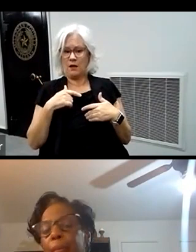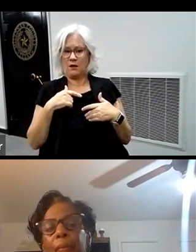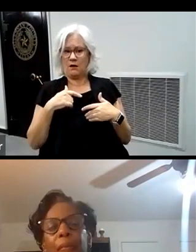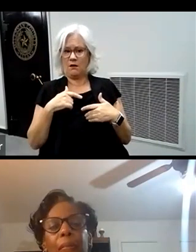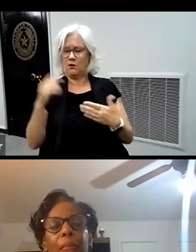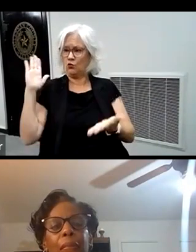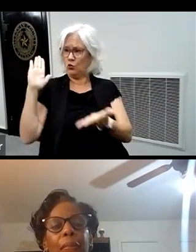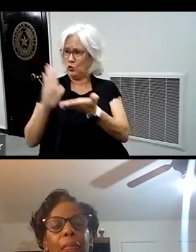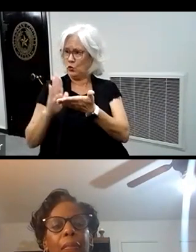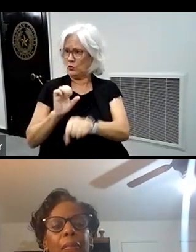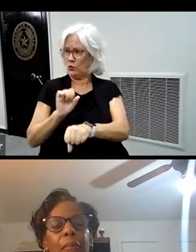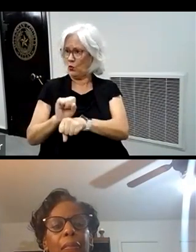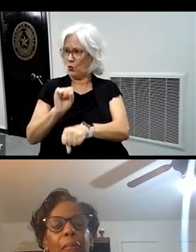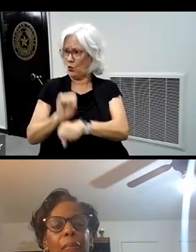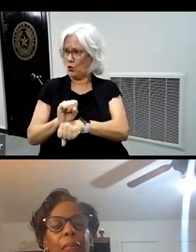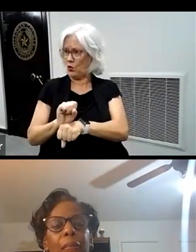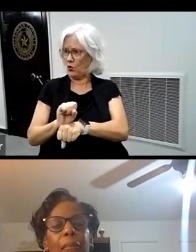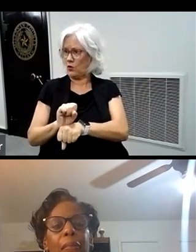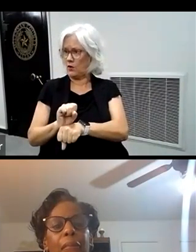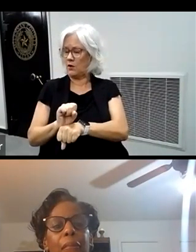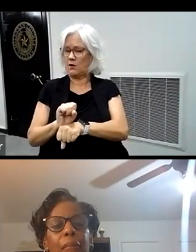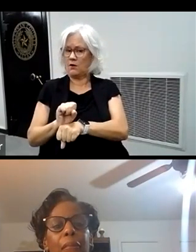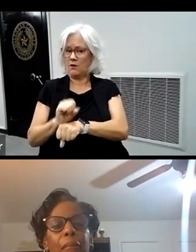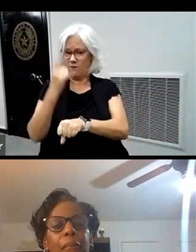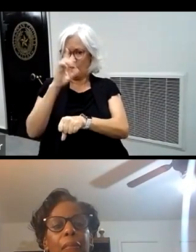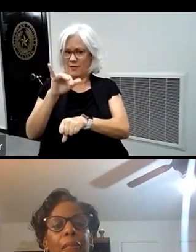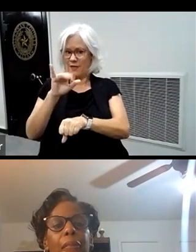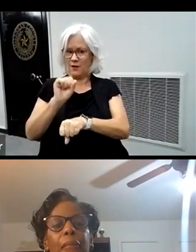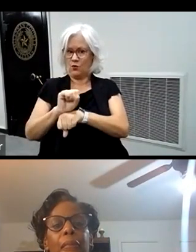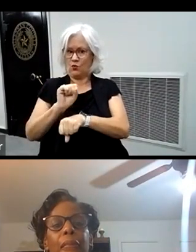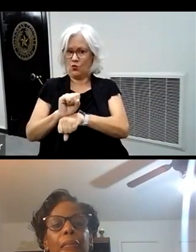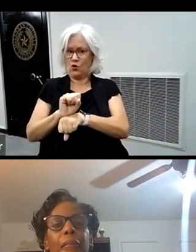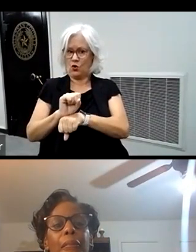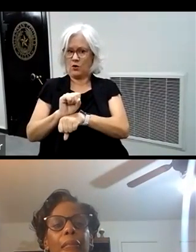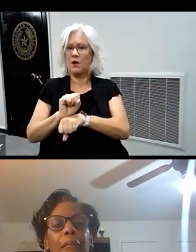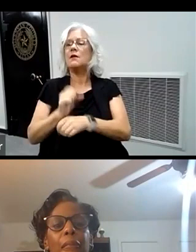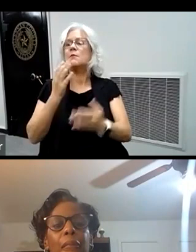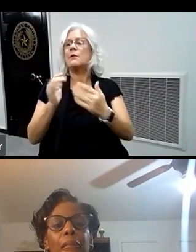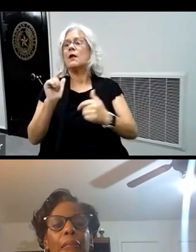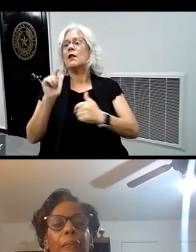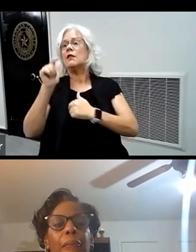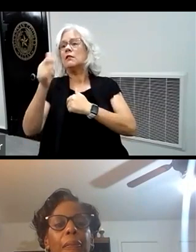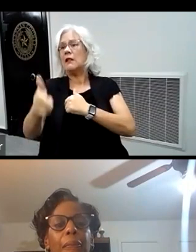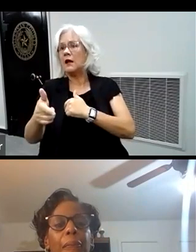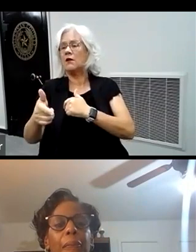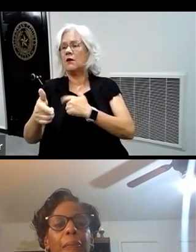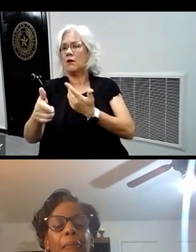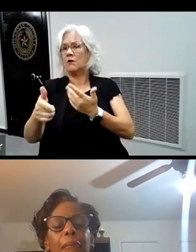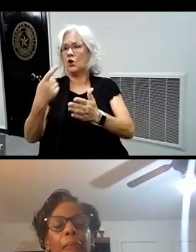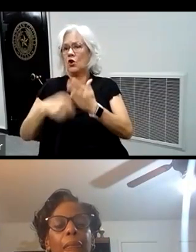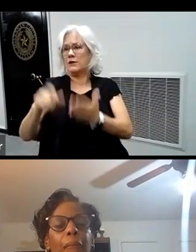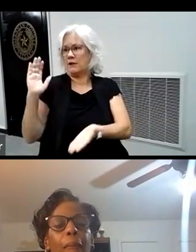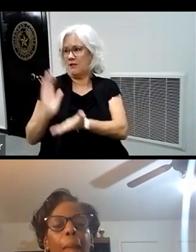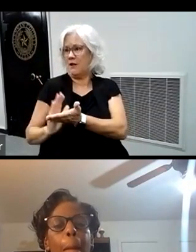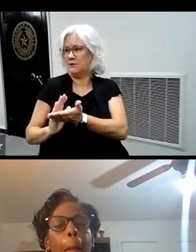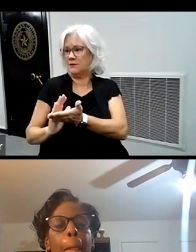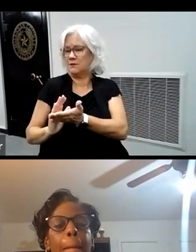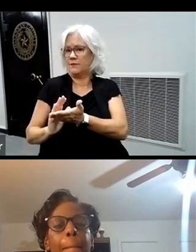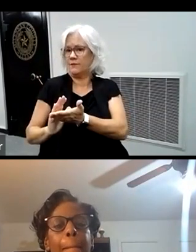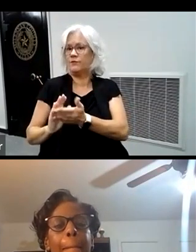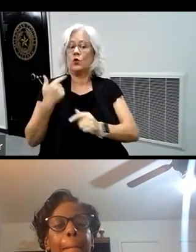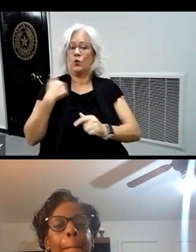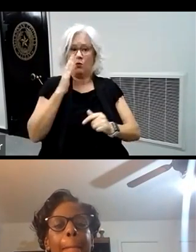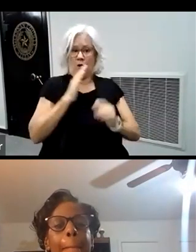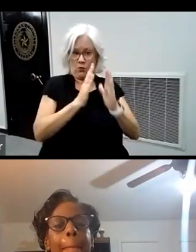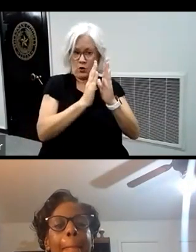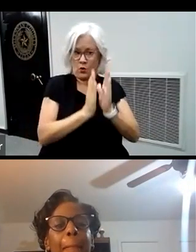the reduced scope, of course, will result in a future lower proposed amount. We will be requesting